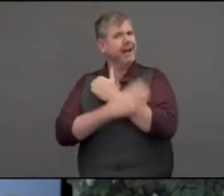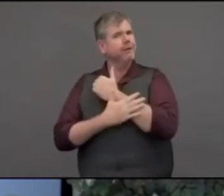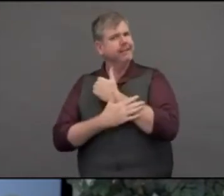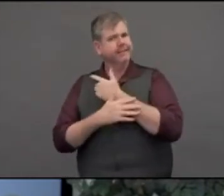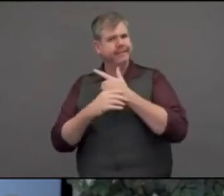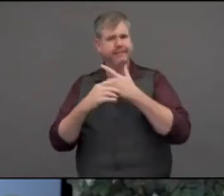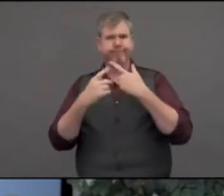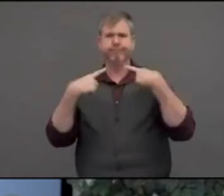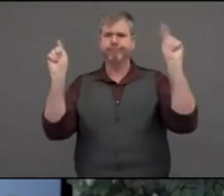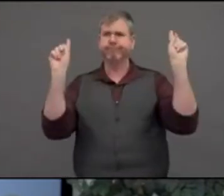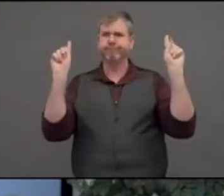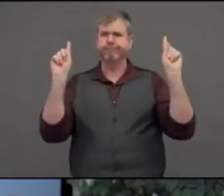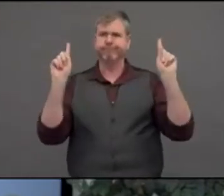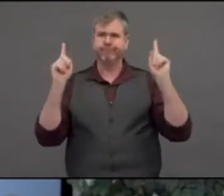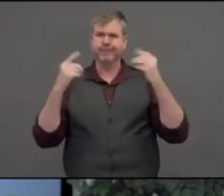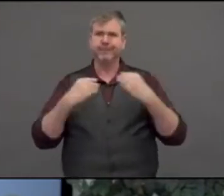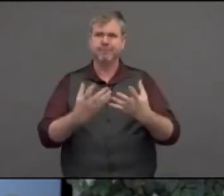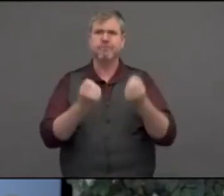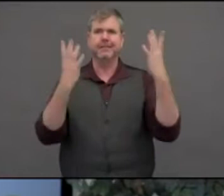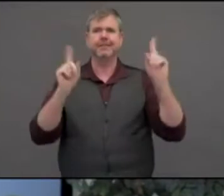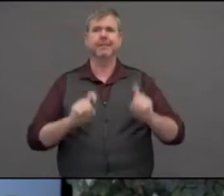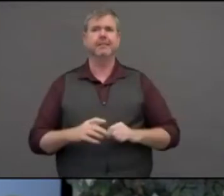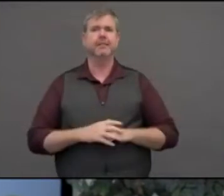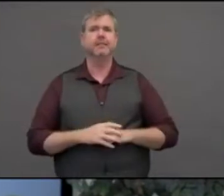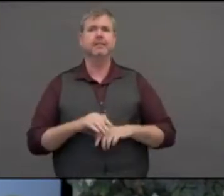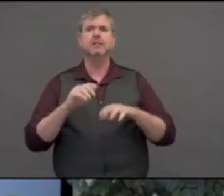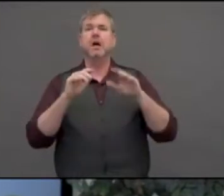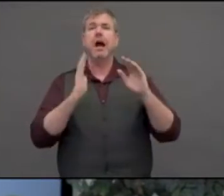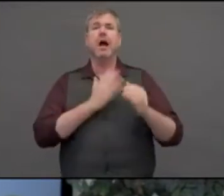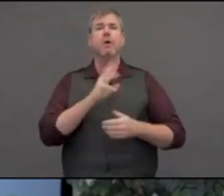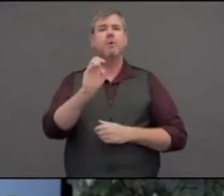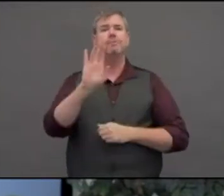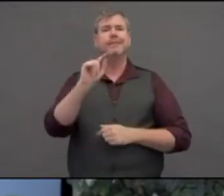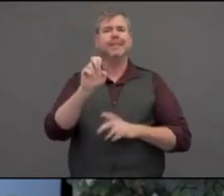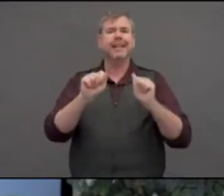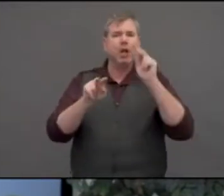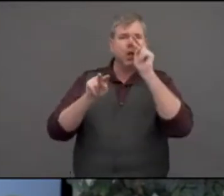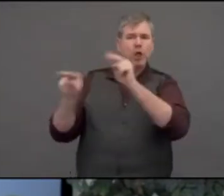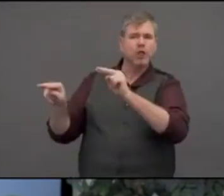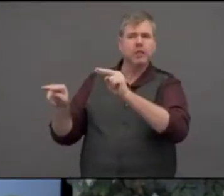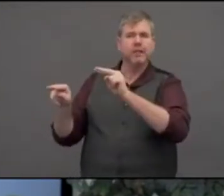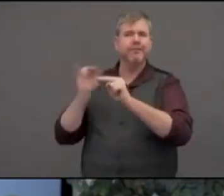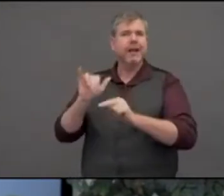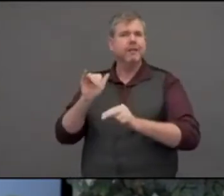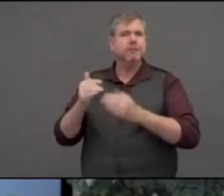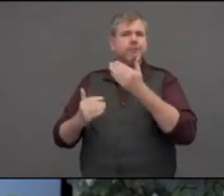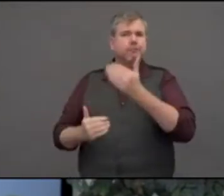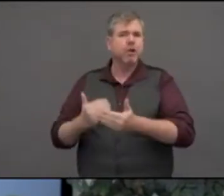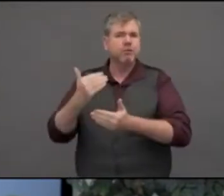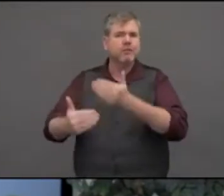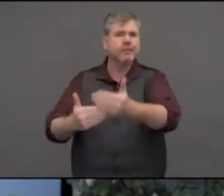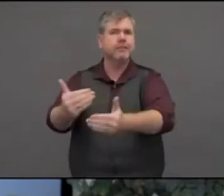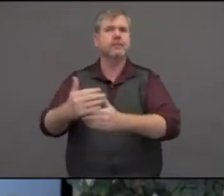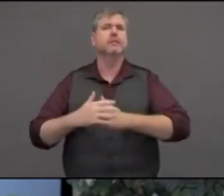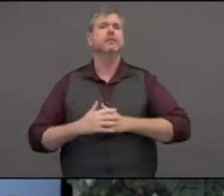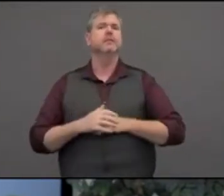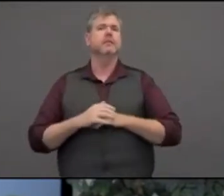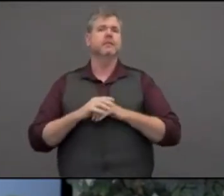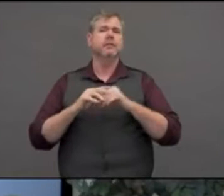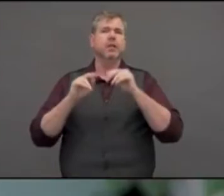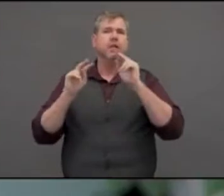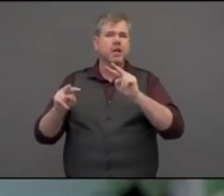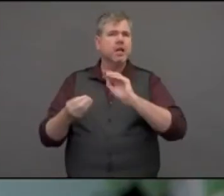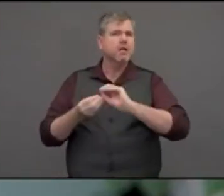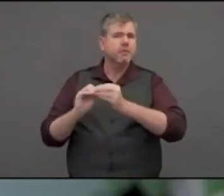website. You can go and monitor the progress yourself. You can look at the rates based also on the patient population